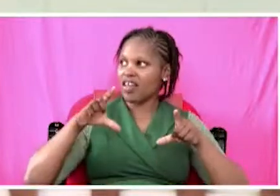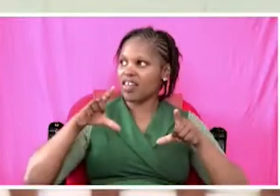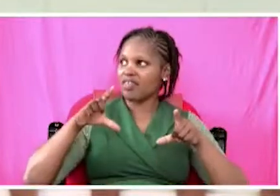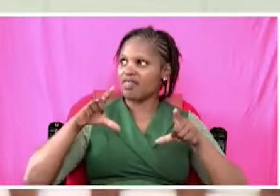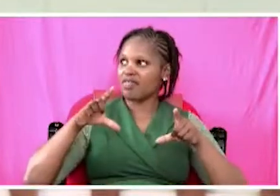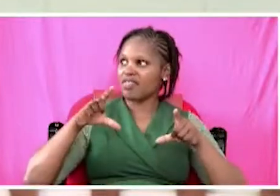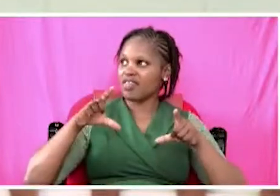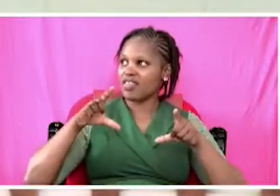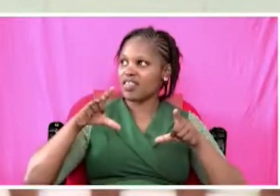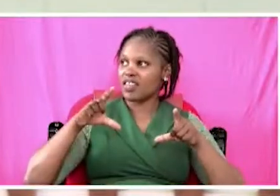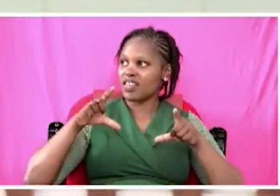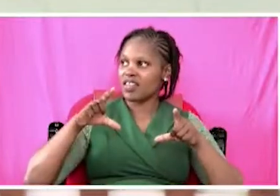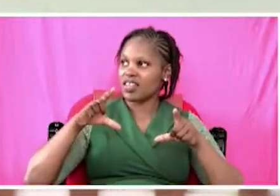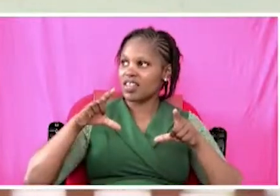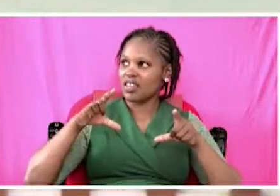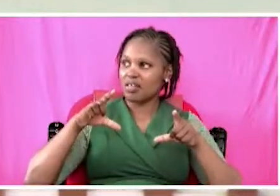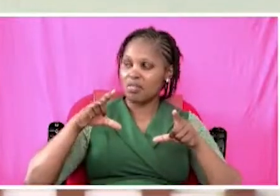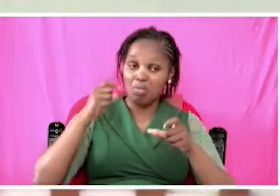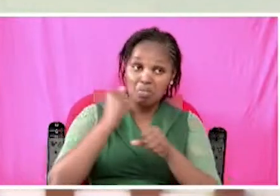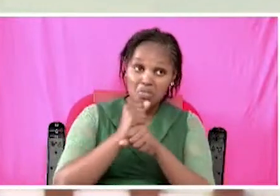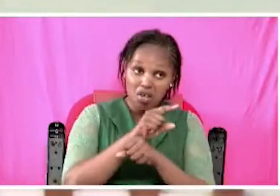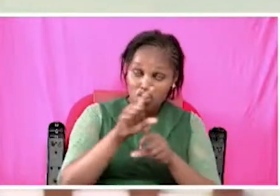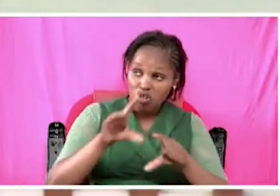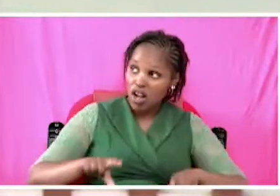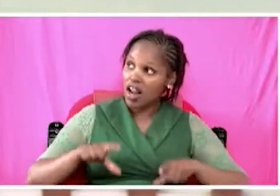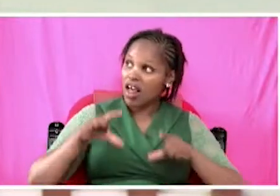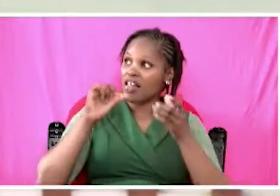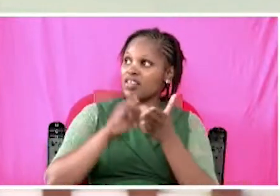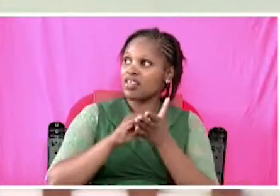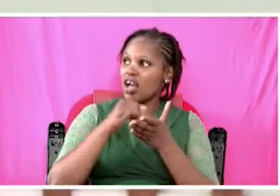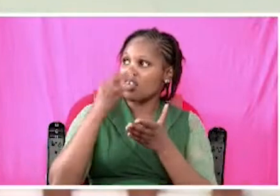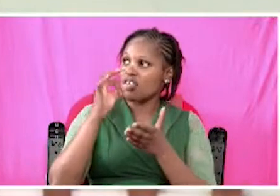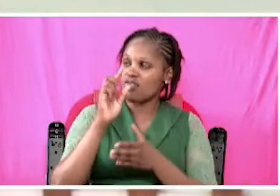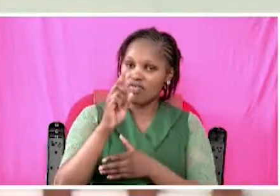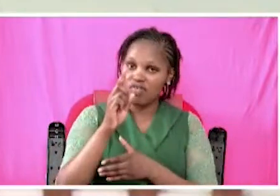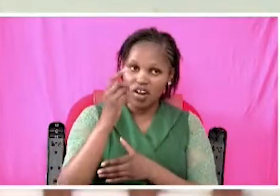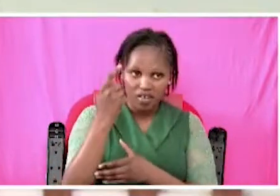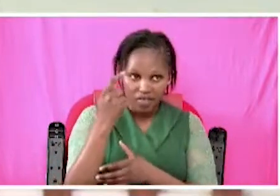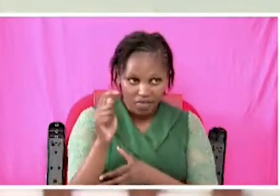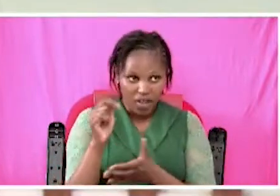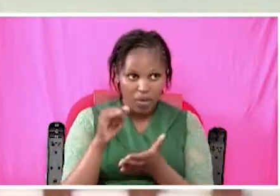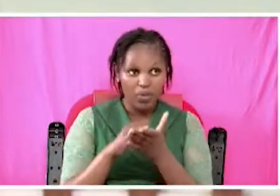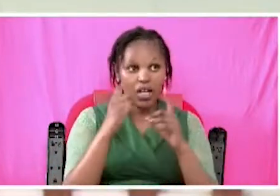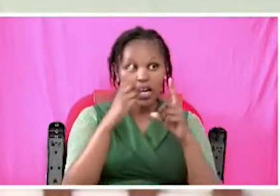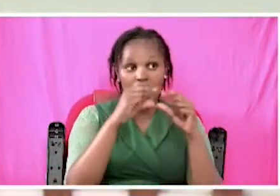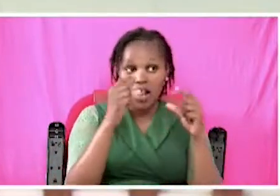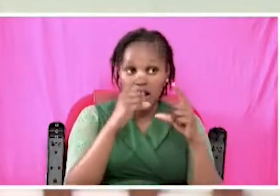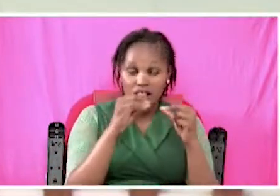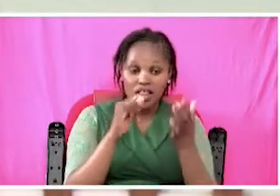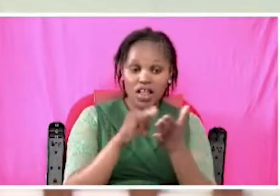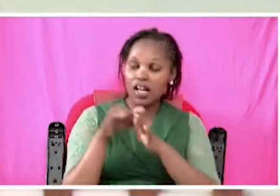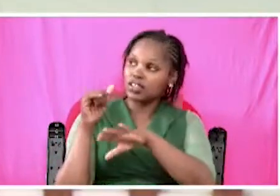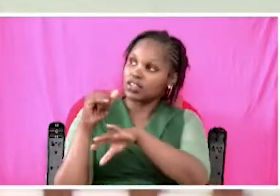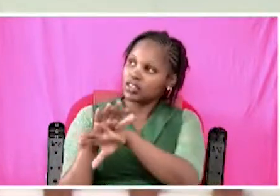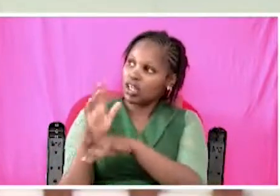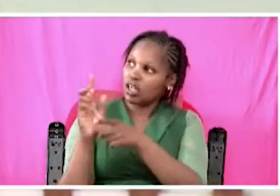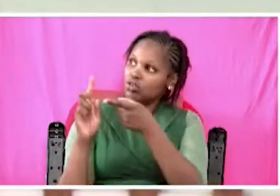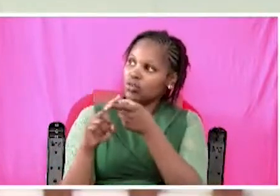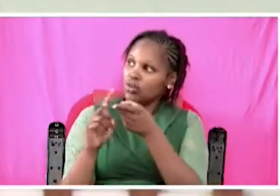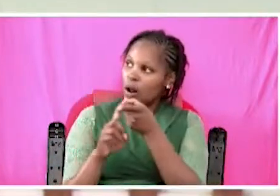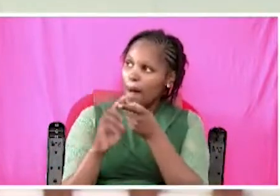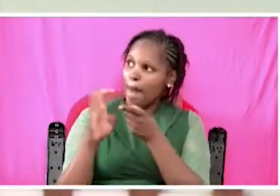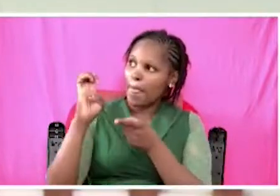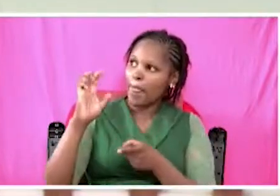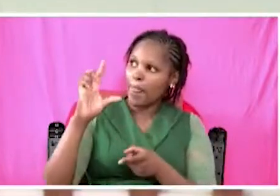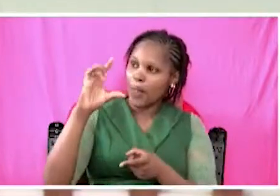I do not make your life like that of one of them. This is a message that he sent to